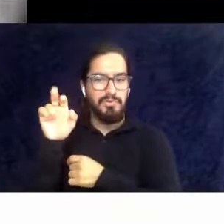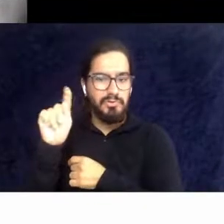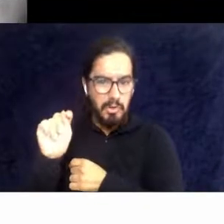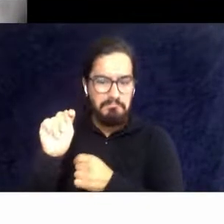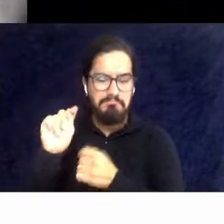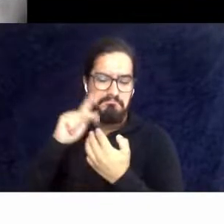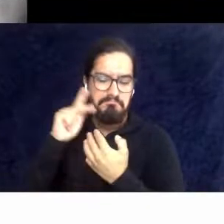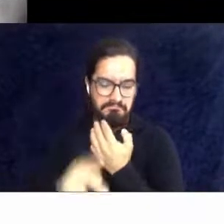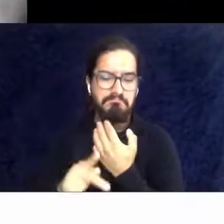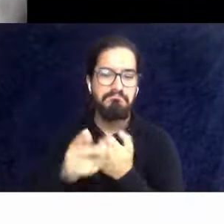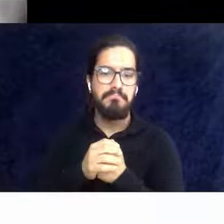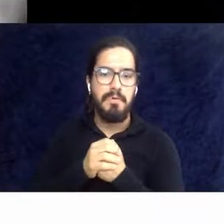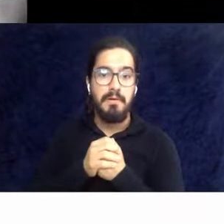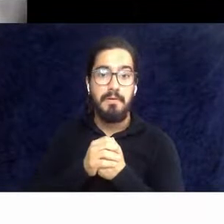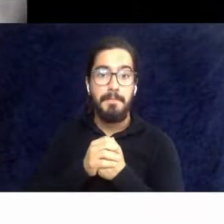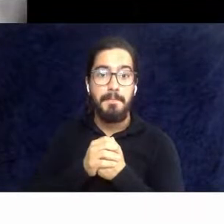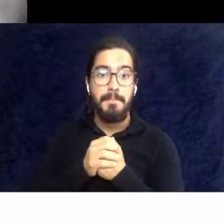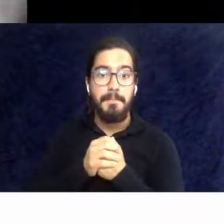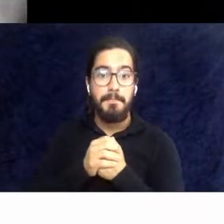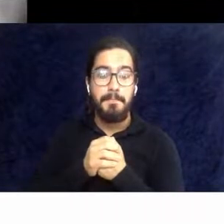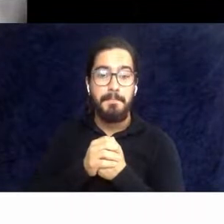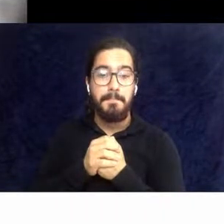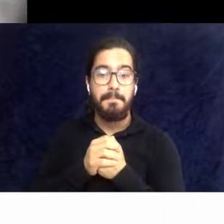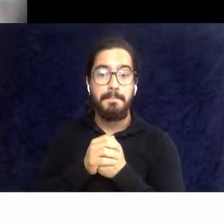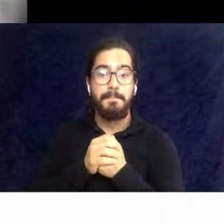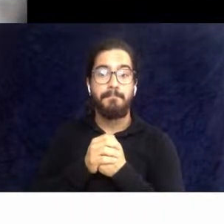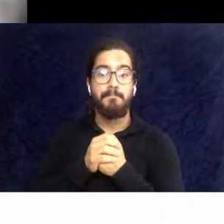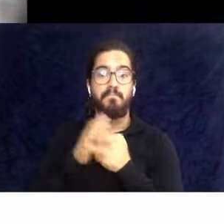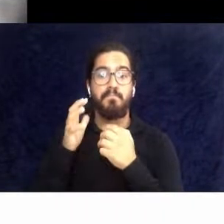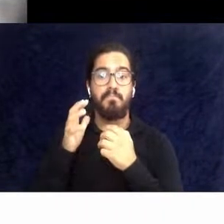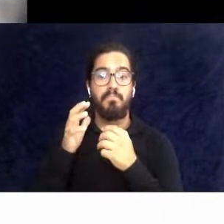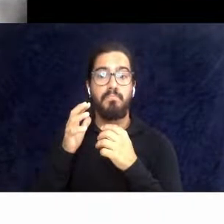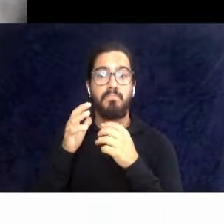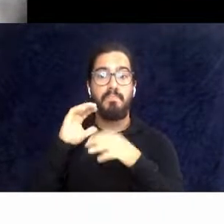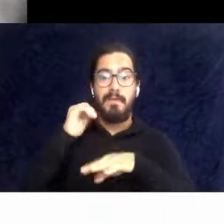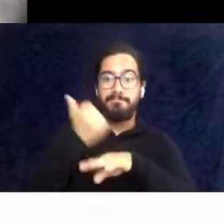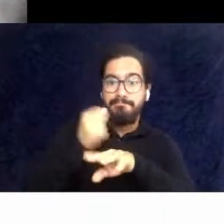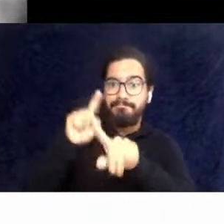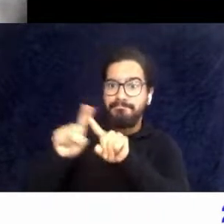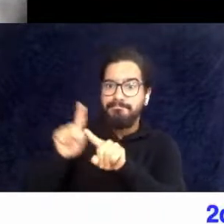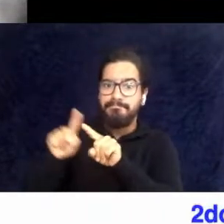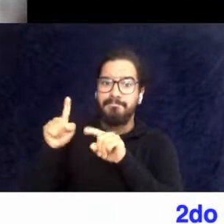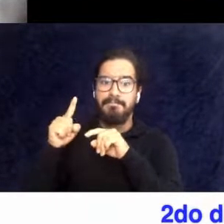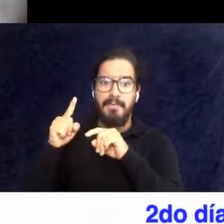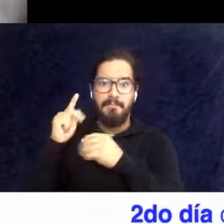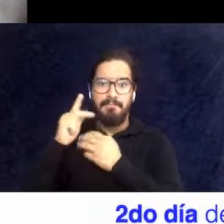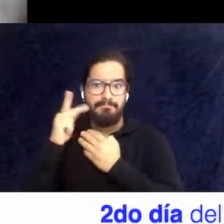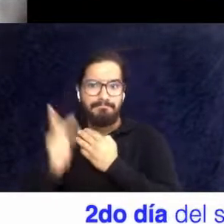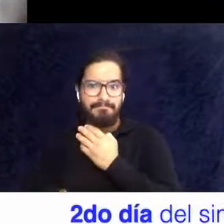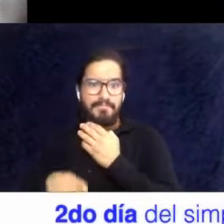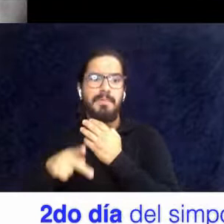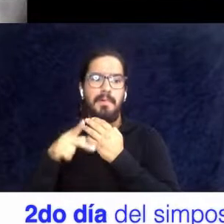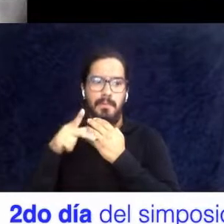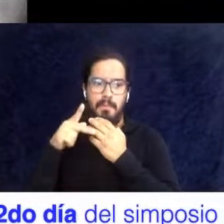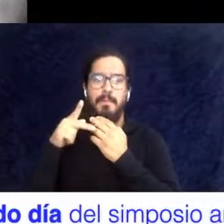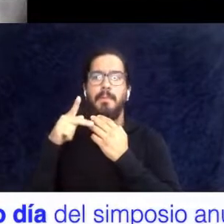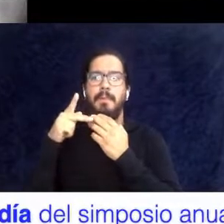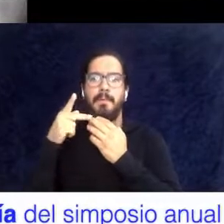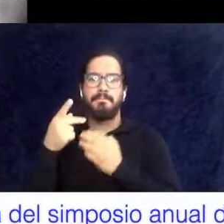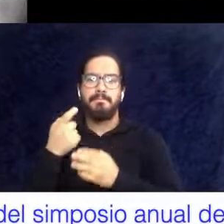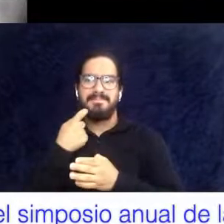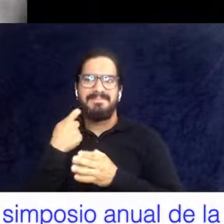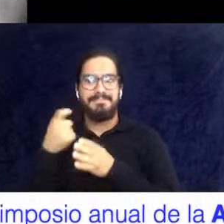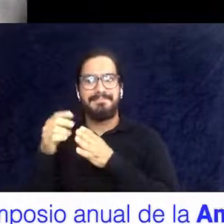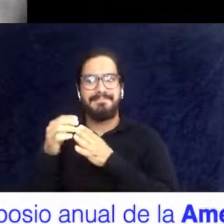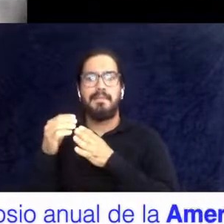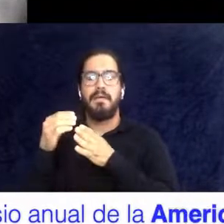overseen the implementation of programs, activity, and strategies, including the establishment of a modern entomology